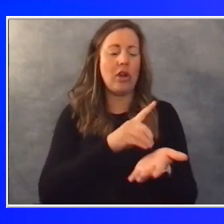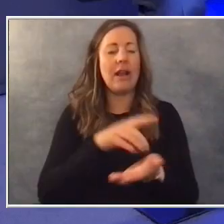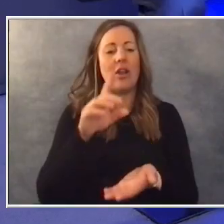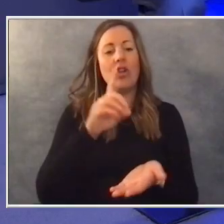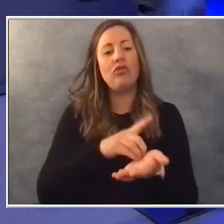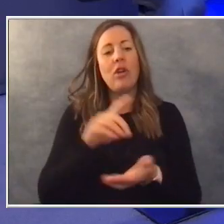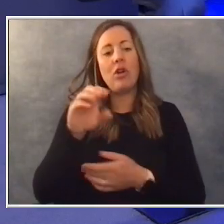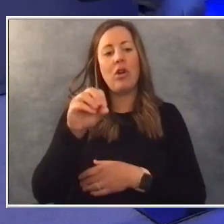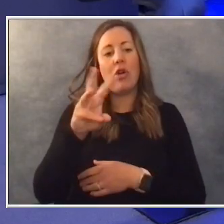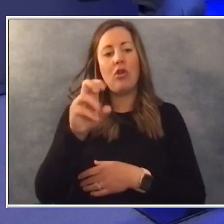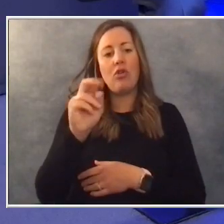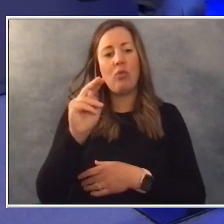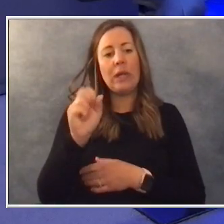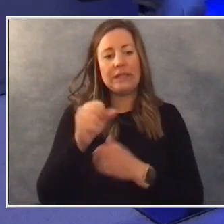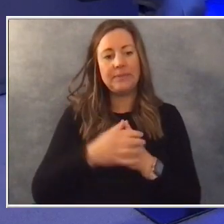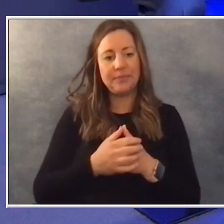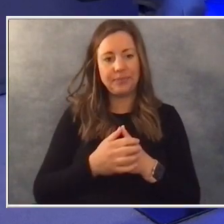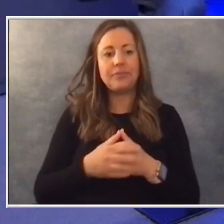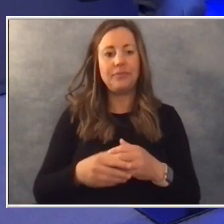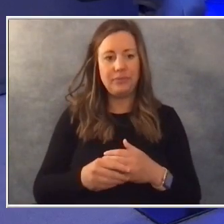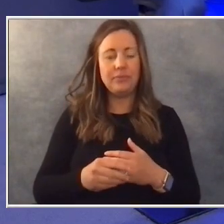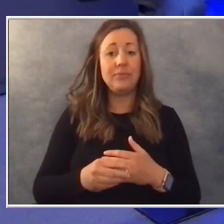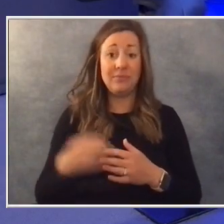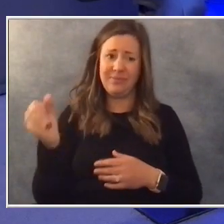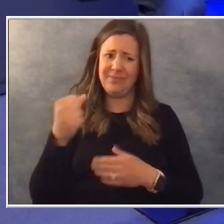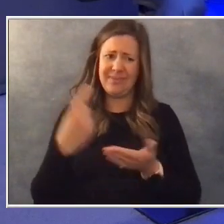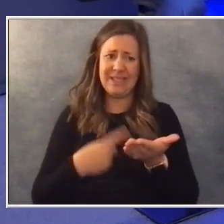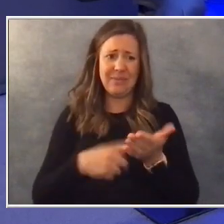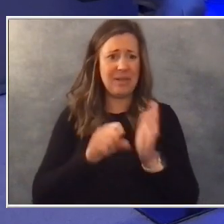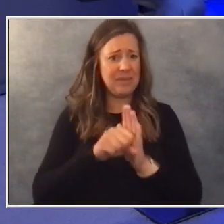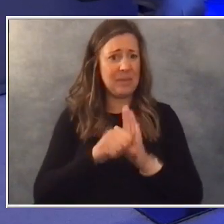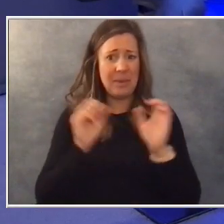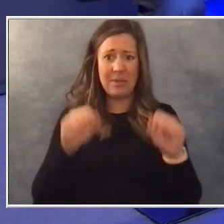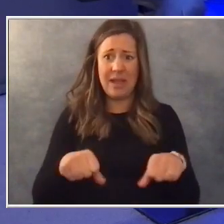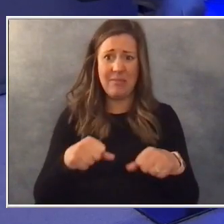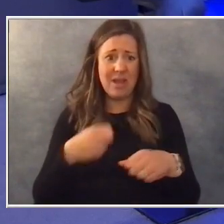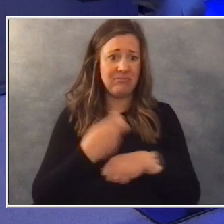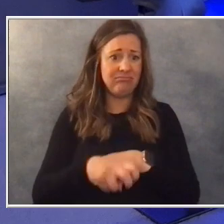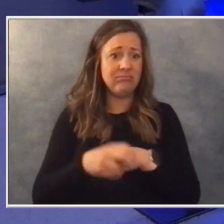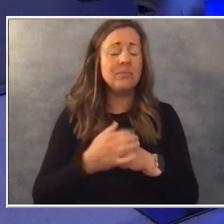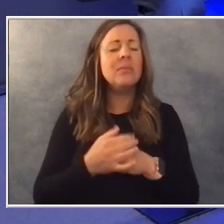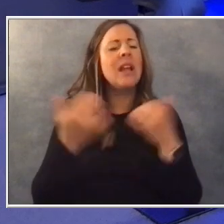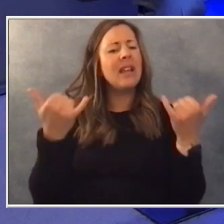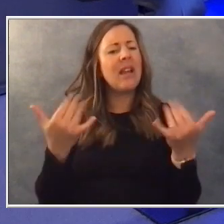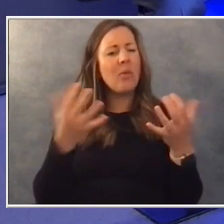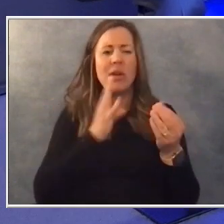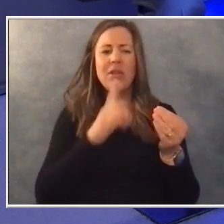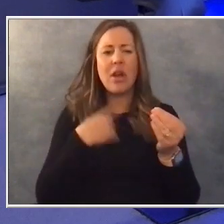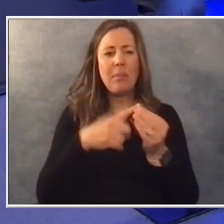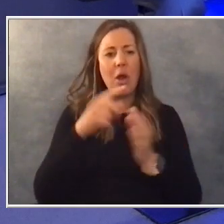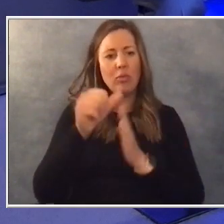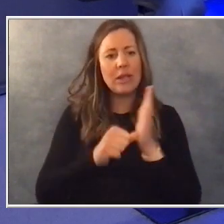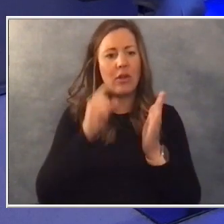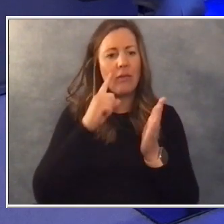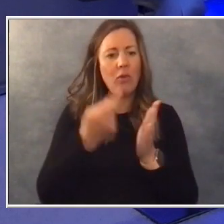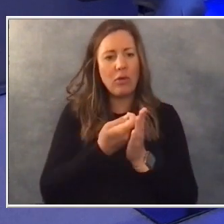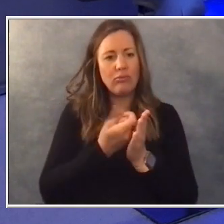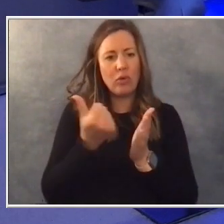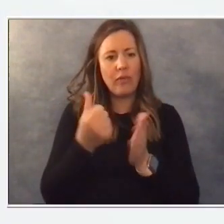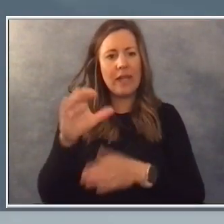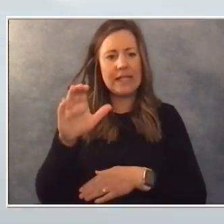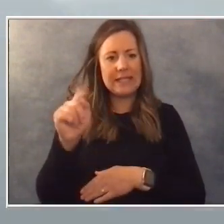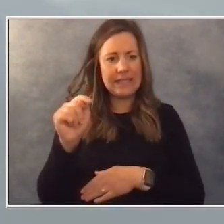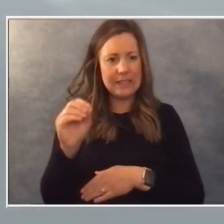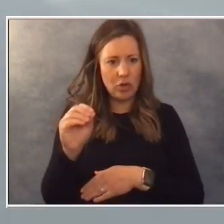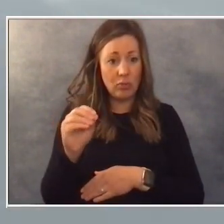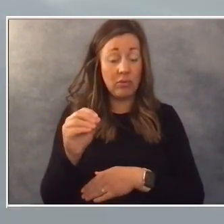those signs, symptoms, they can be tricky. Yeah. Dr. Spaedy, let's talk about this procedure to remove the CTO. We have an image of Dr. Kennedy's artery before